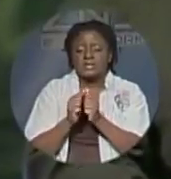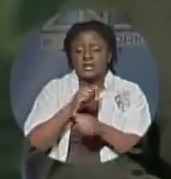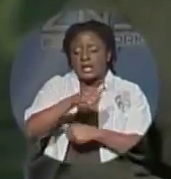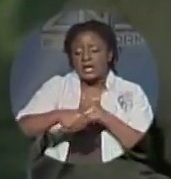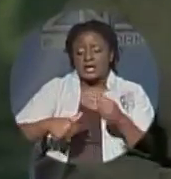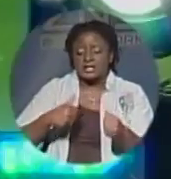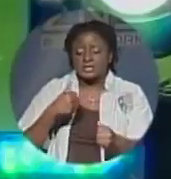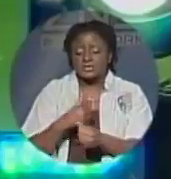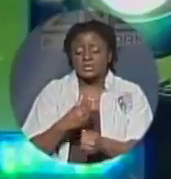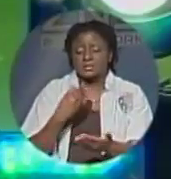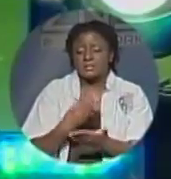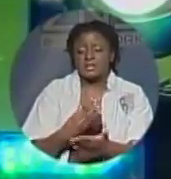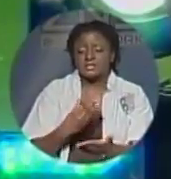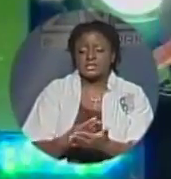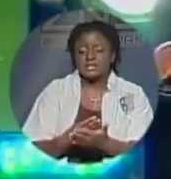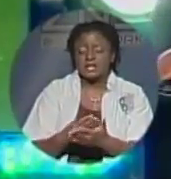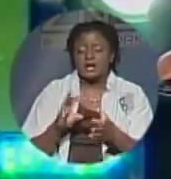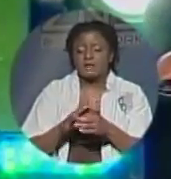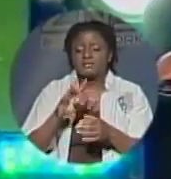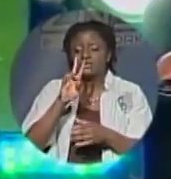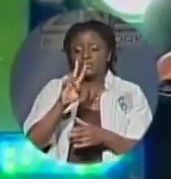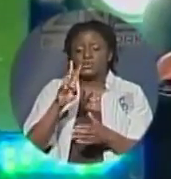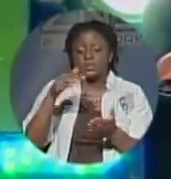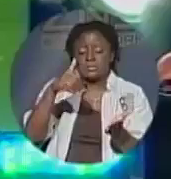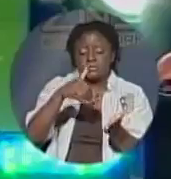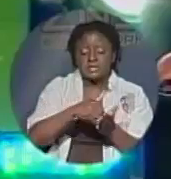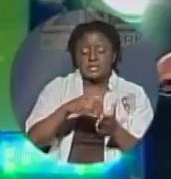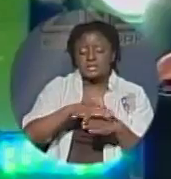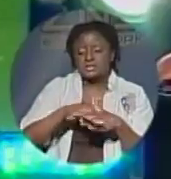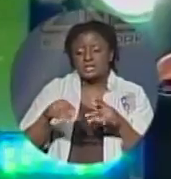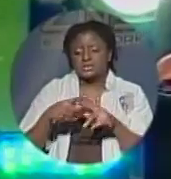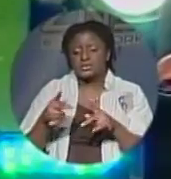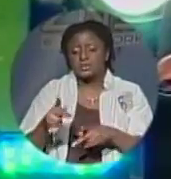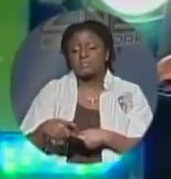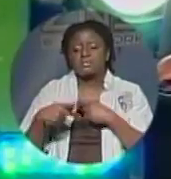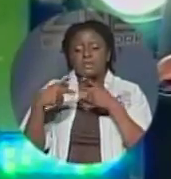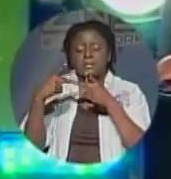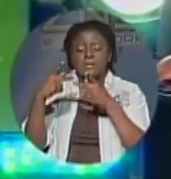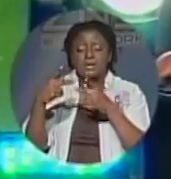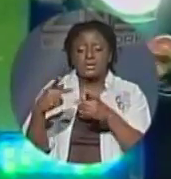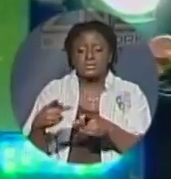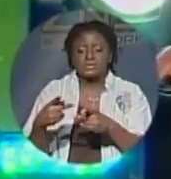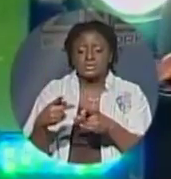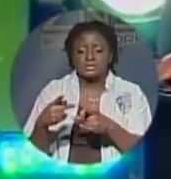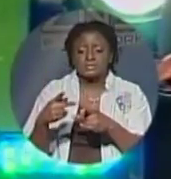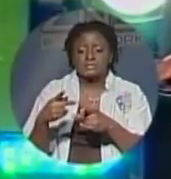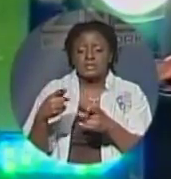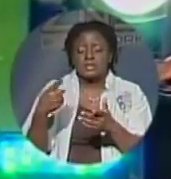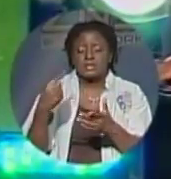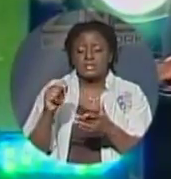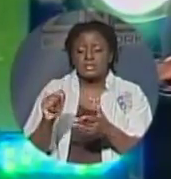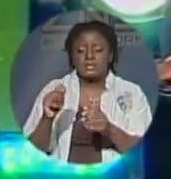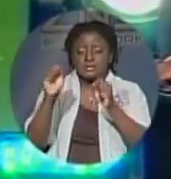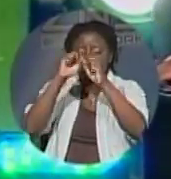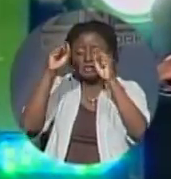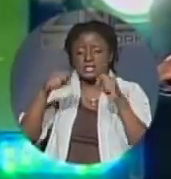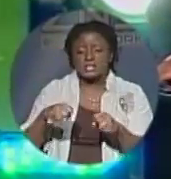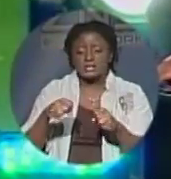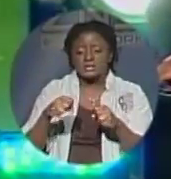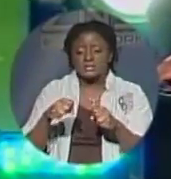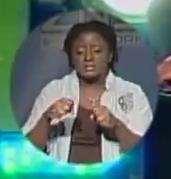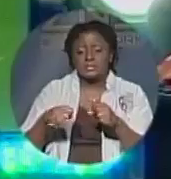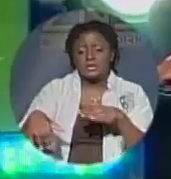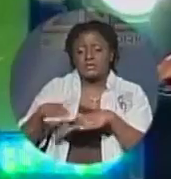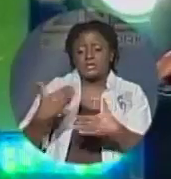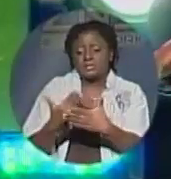promote and facilitate the visit of groups, teams, and leagues for training and competition. Over the last 3 years, this unit has